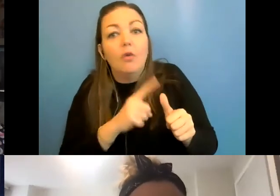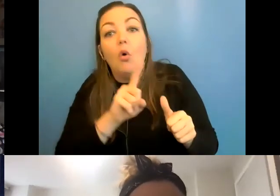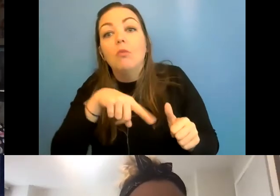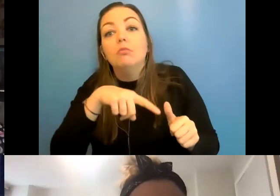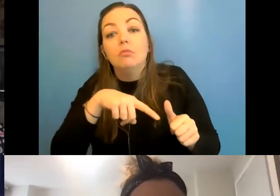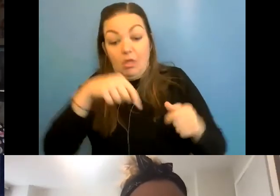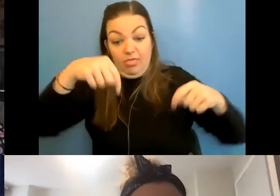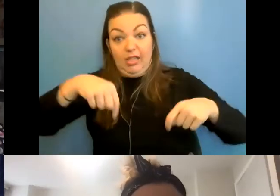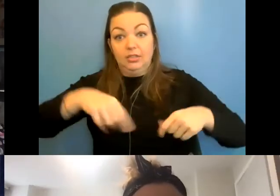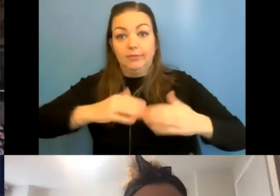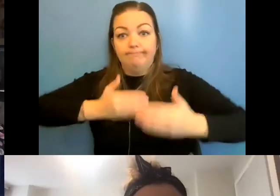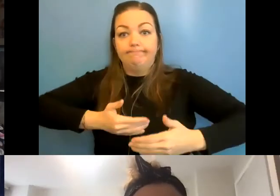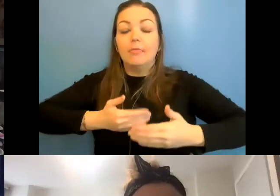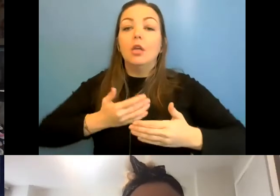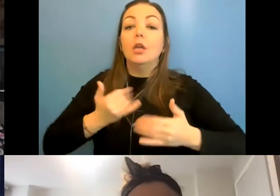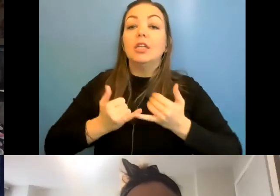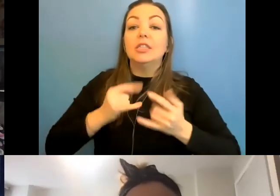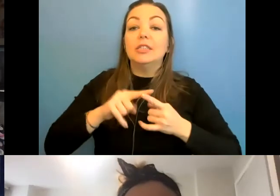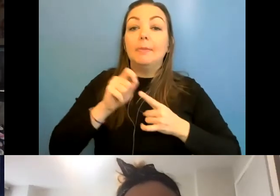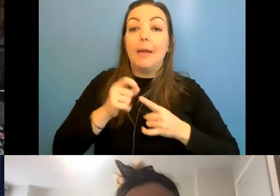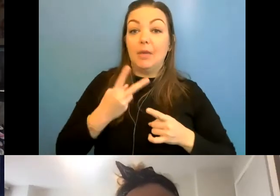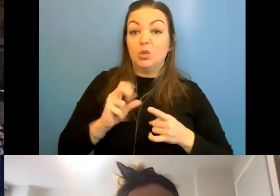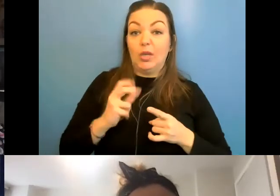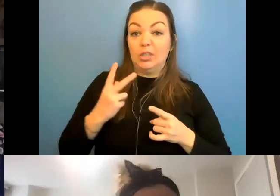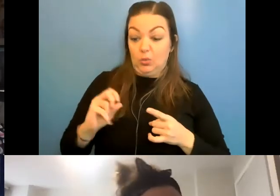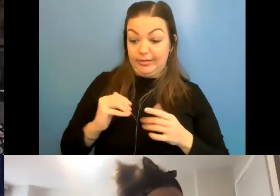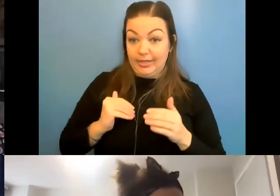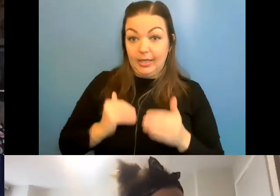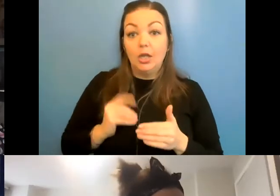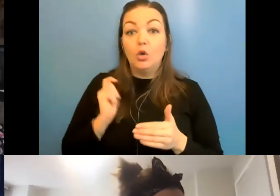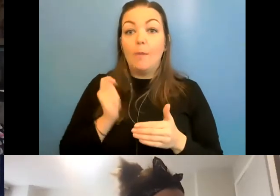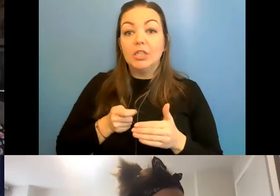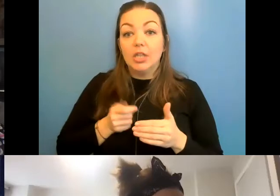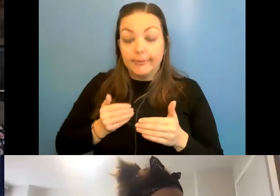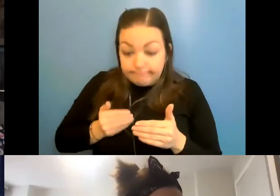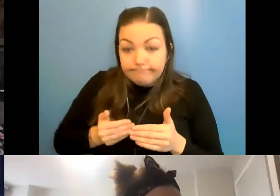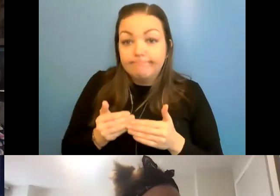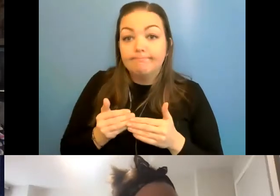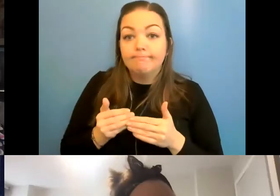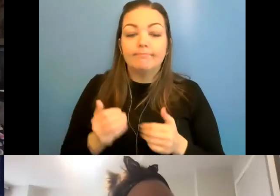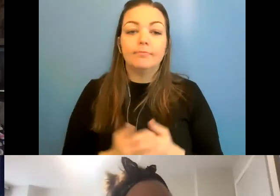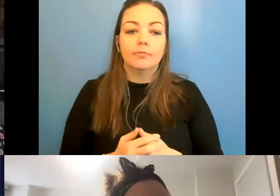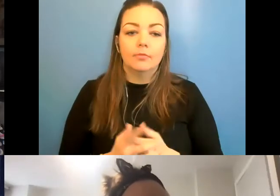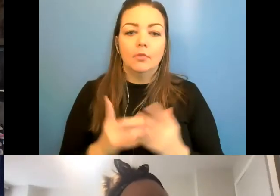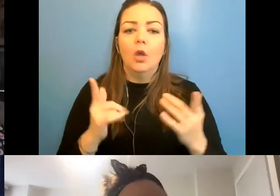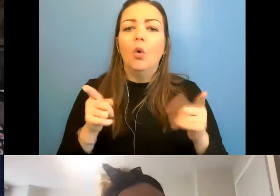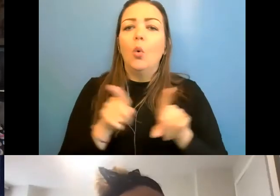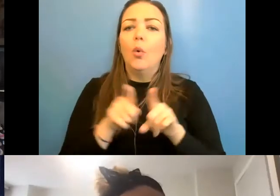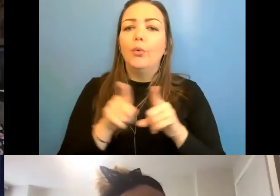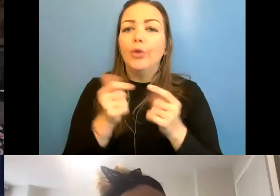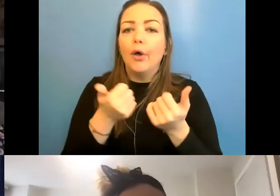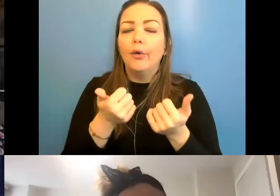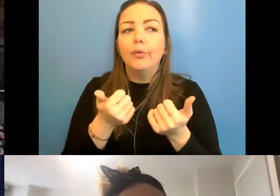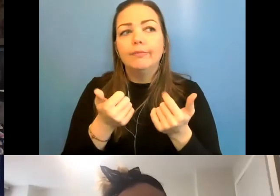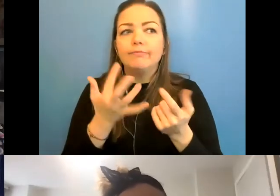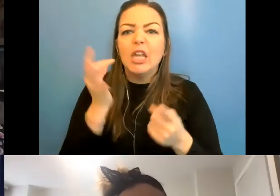in September 2020 and is underway now. And the final thing was around specific demographic